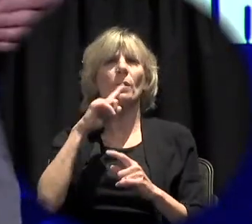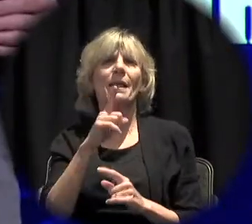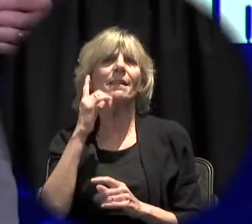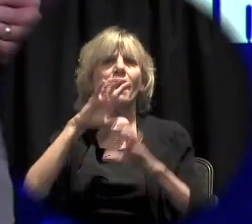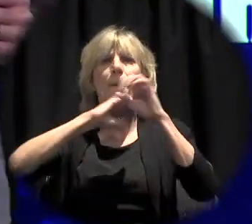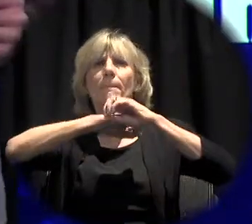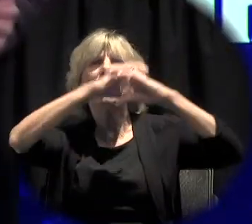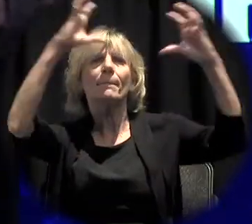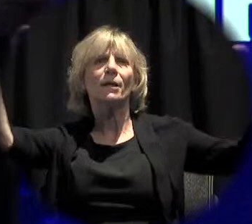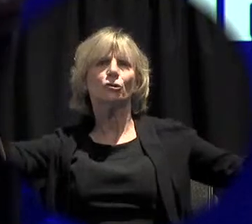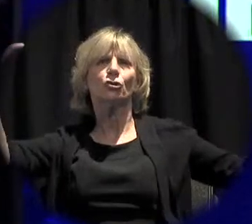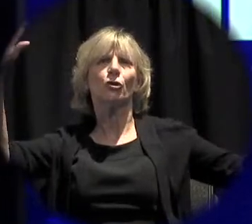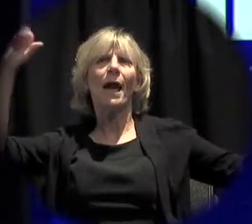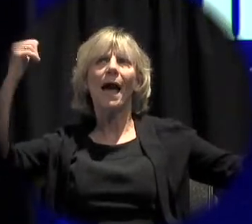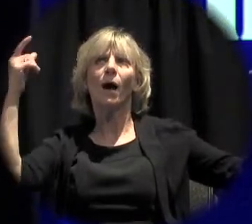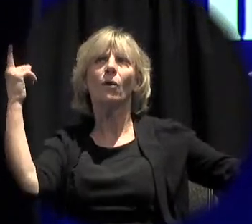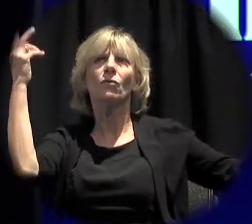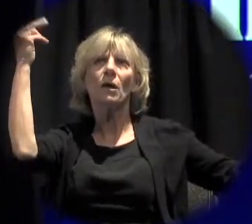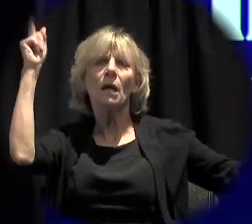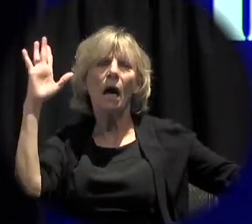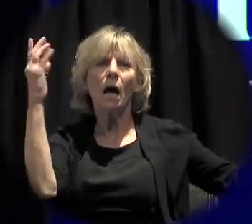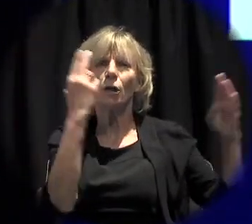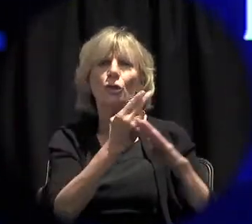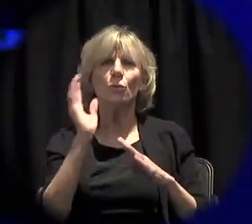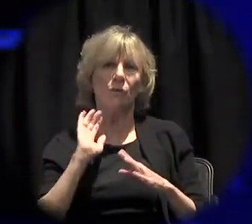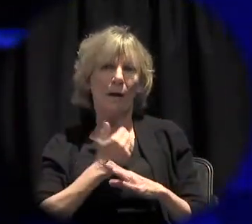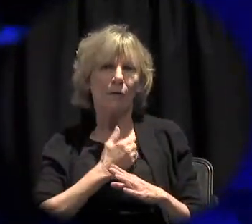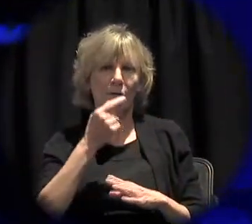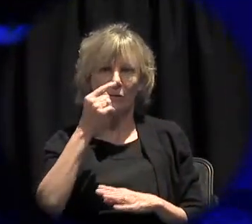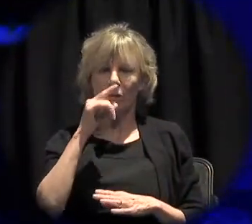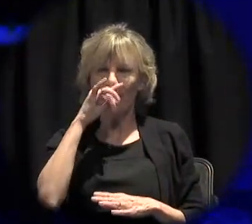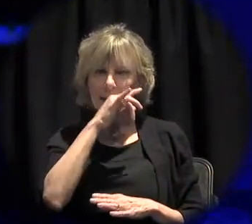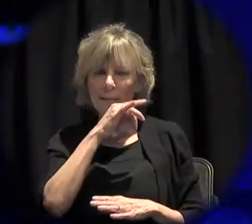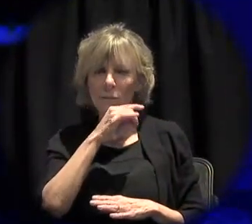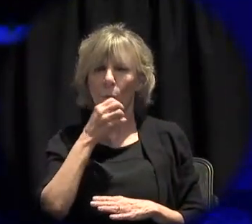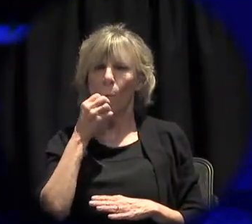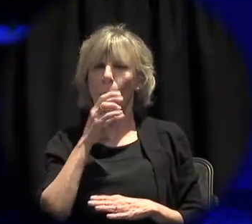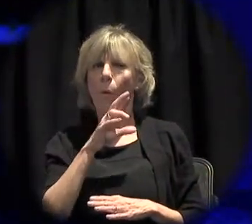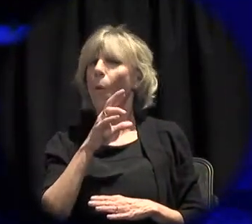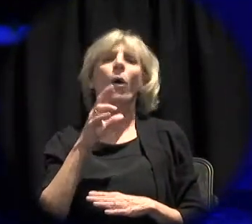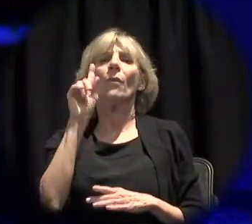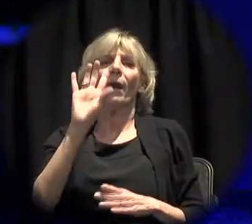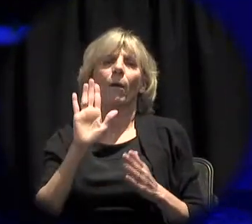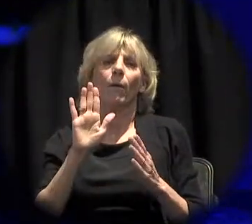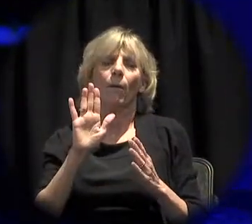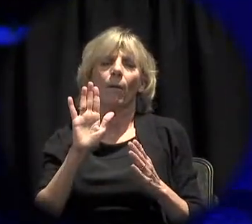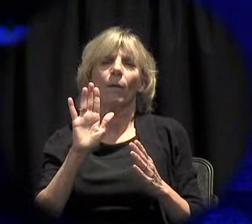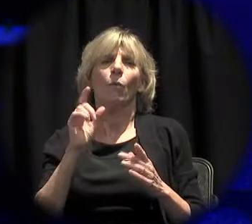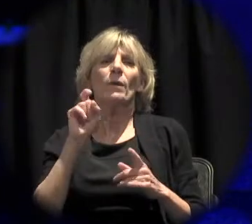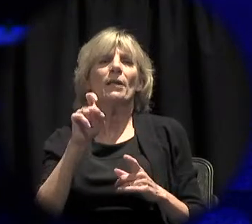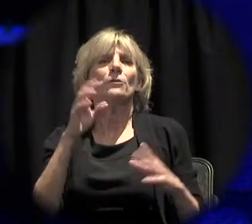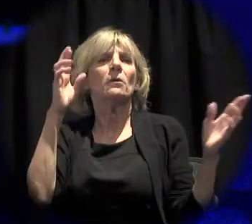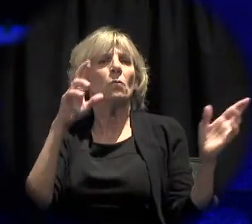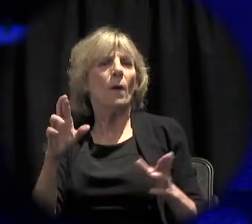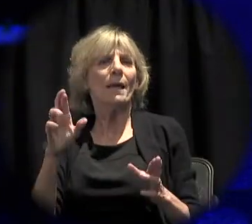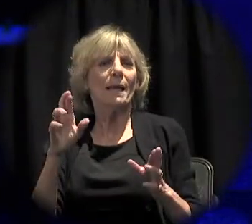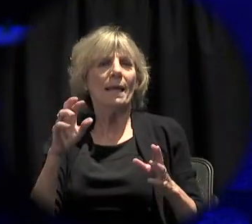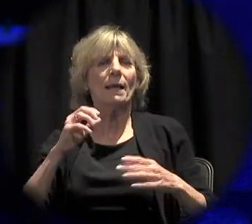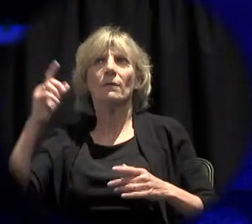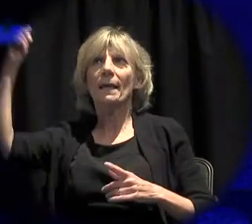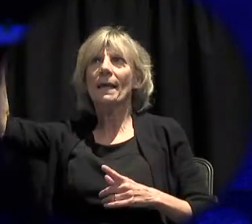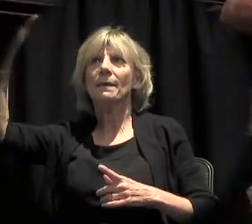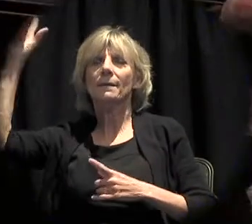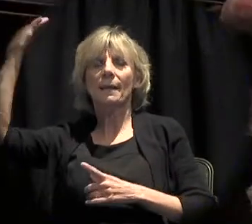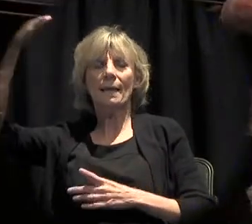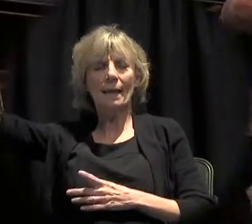to them as He has. So that when we engage with conversation, it's an overflow of God's love in our